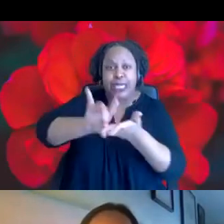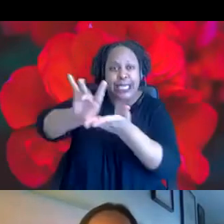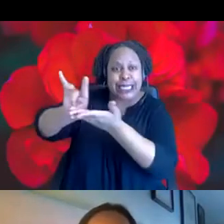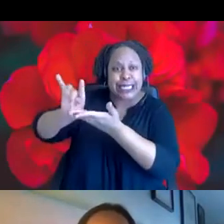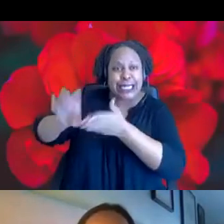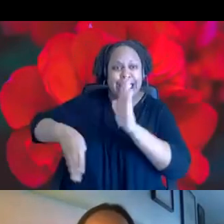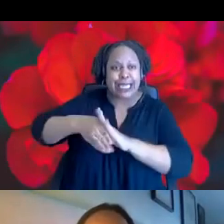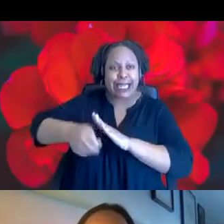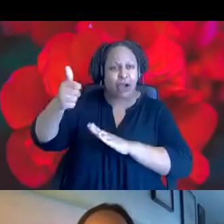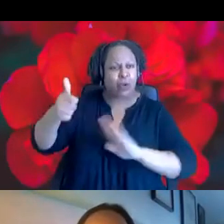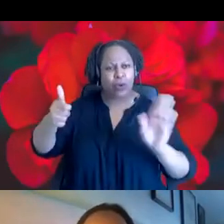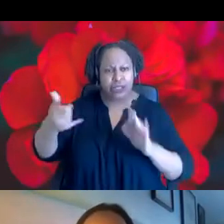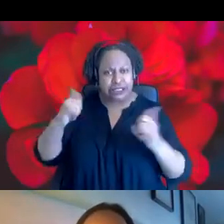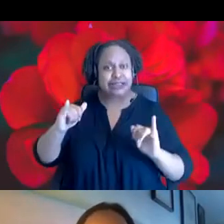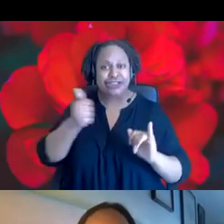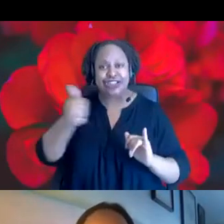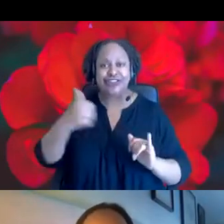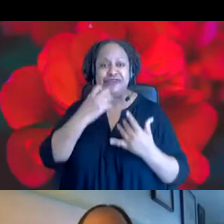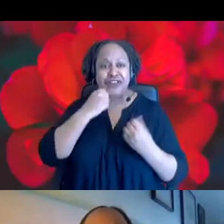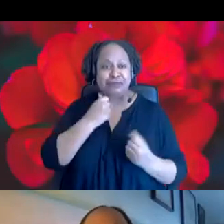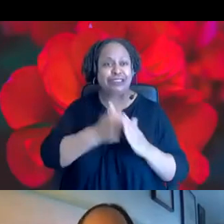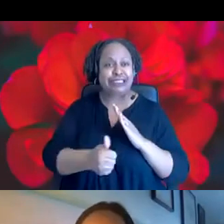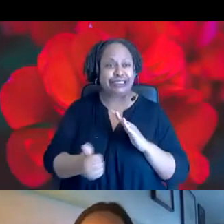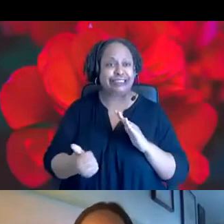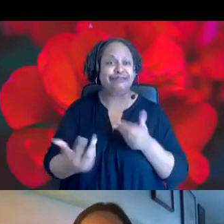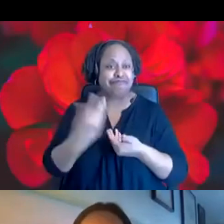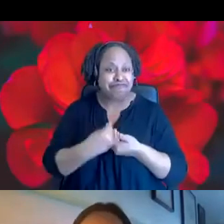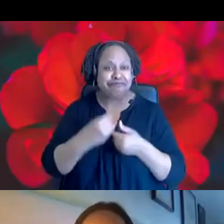You do still have really valuable skills and input.